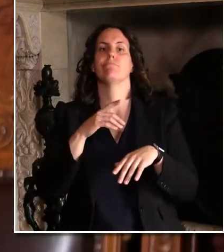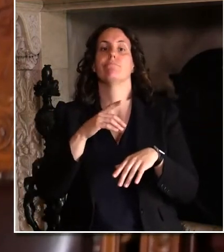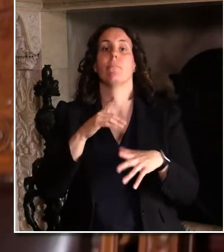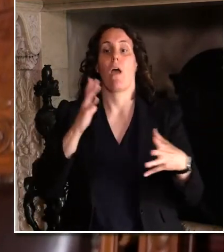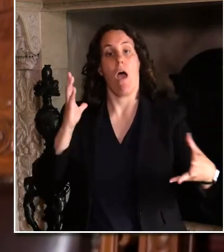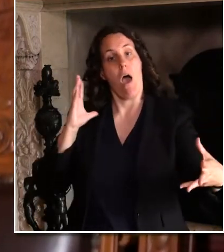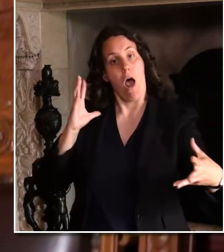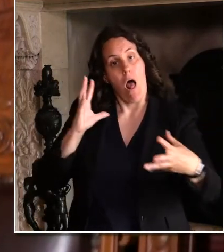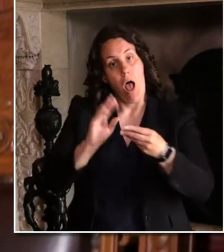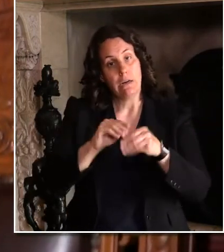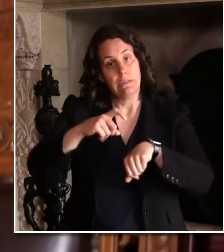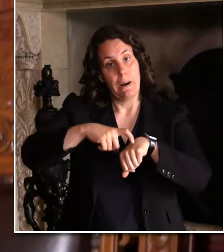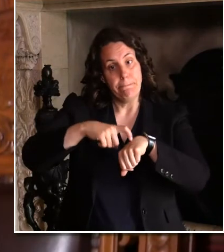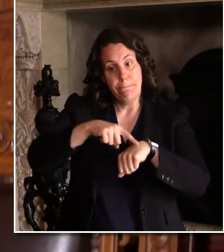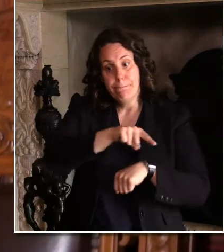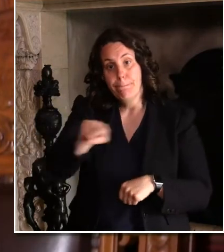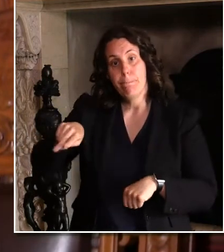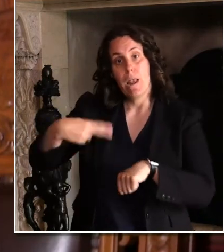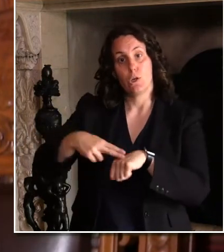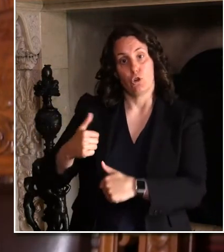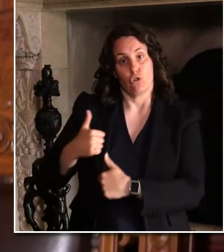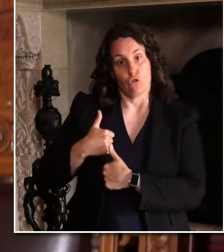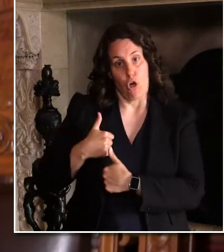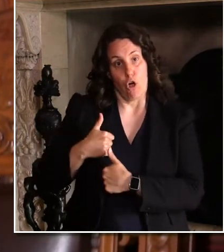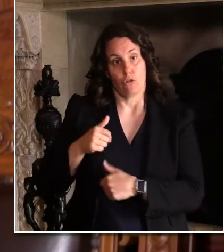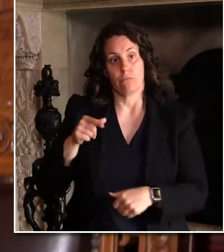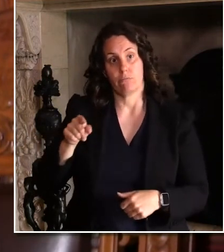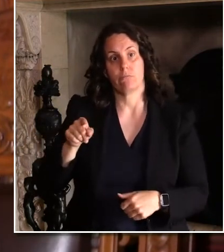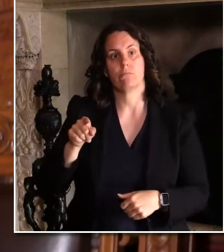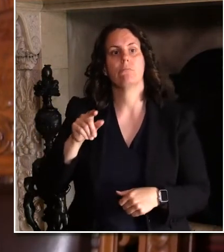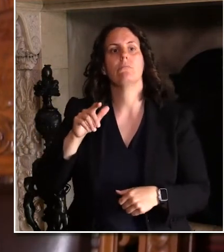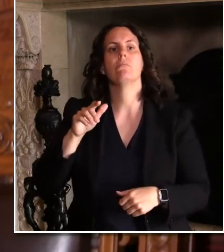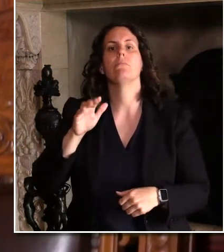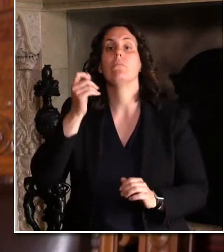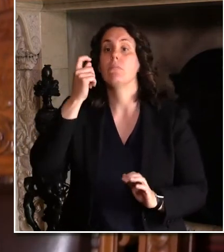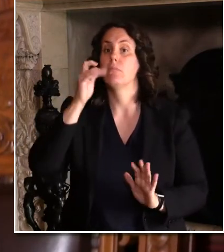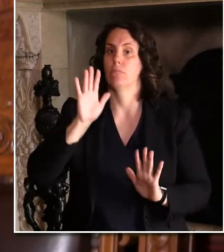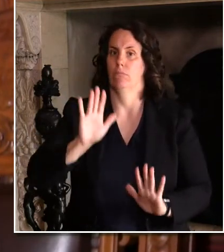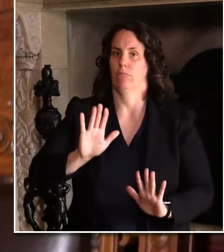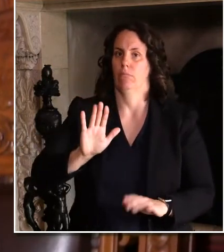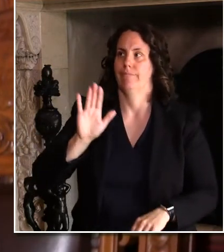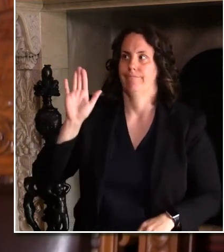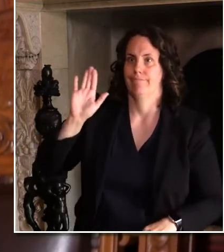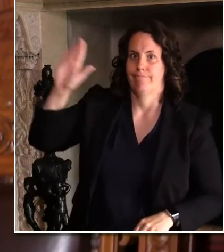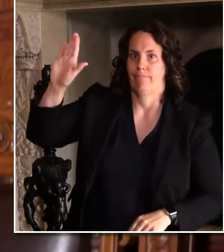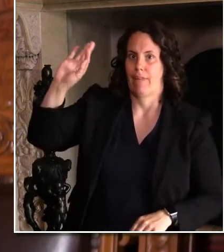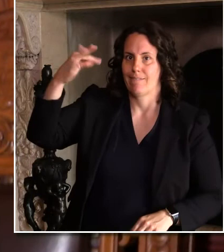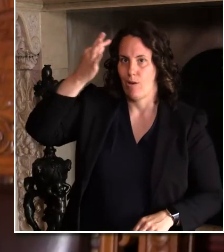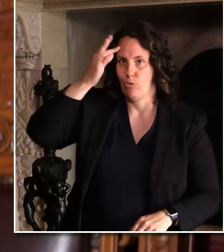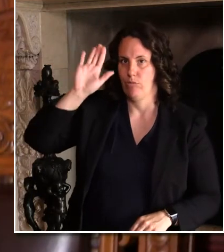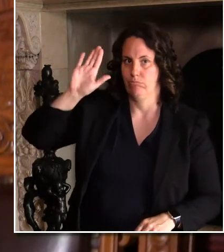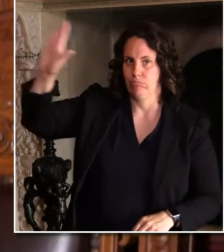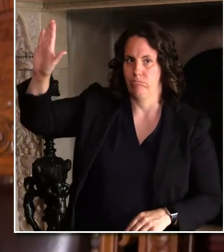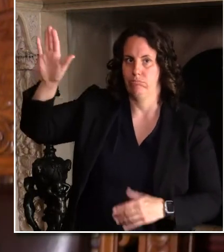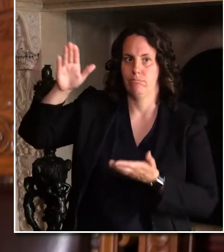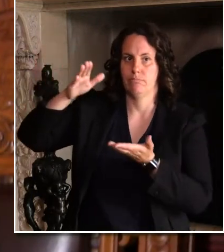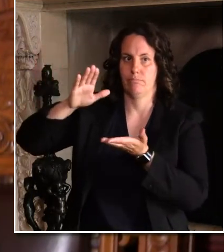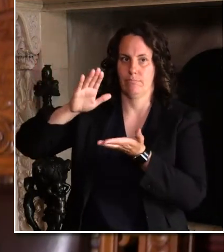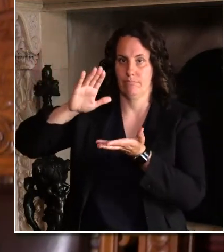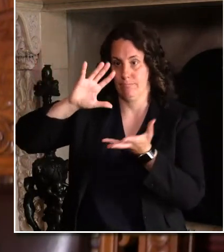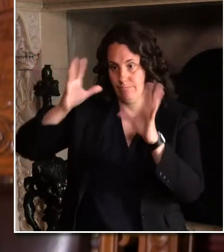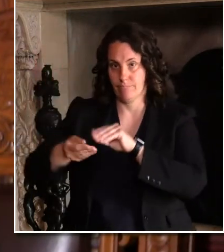Guard and other guards around the country can be on federal status ends one day before they would receive